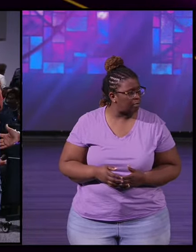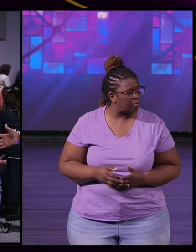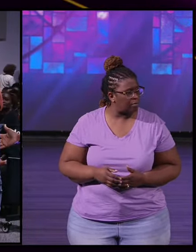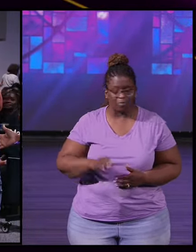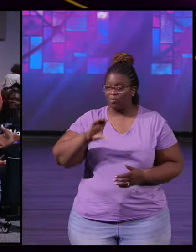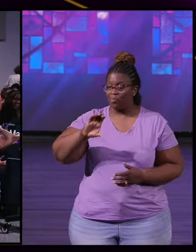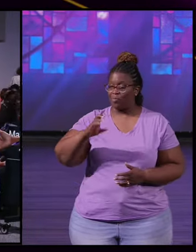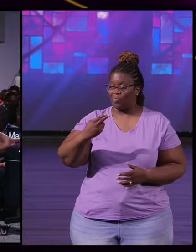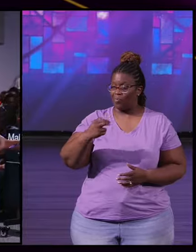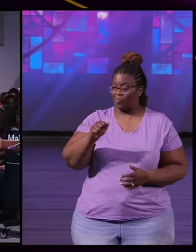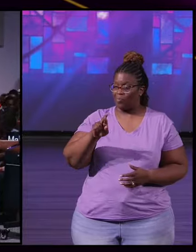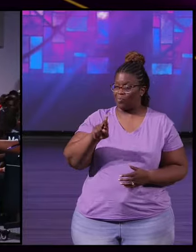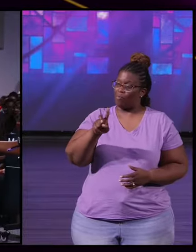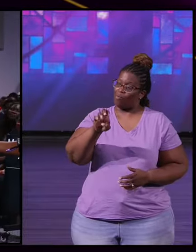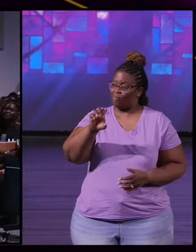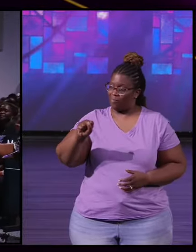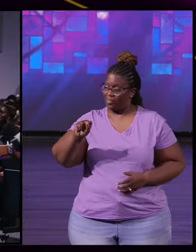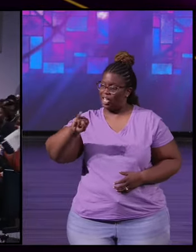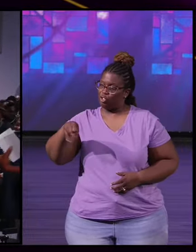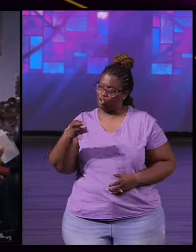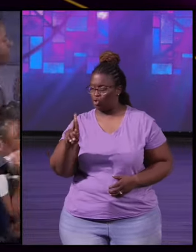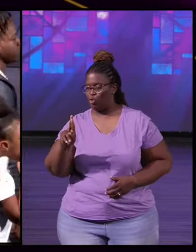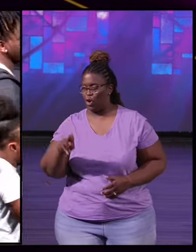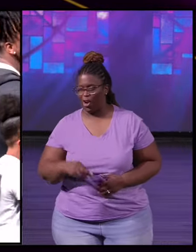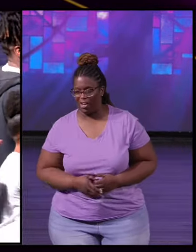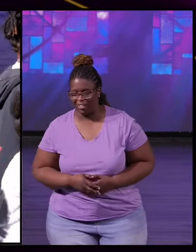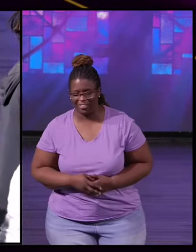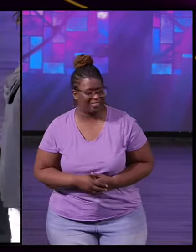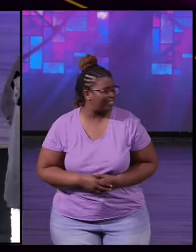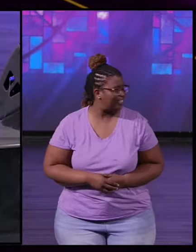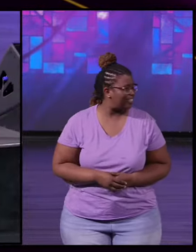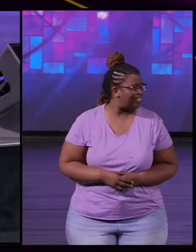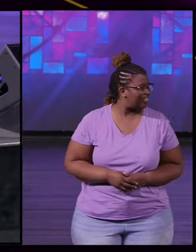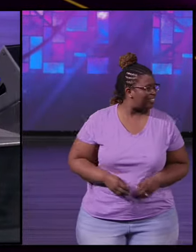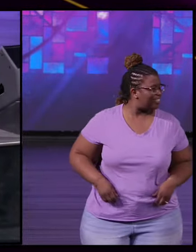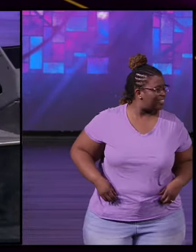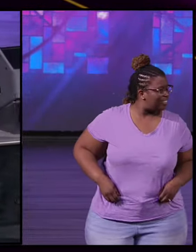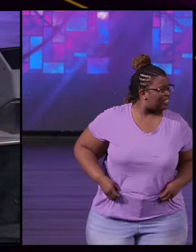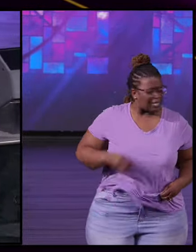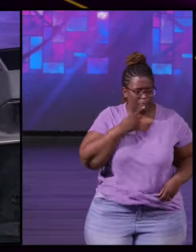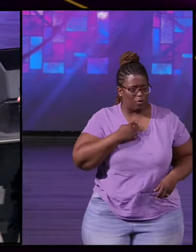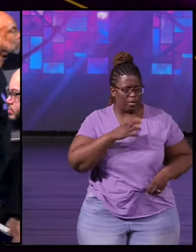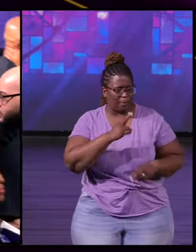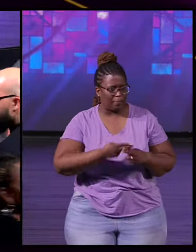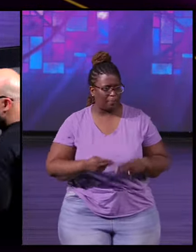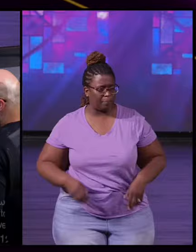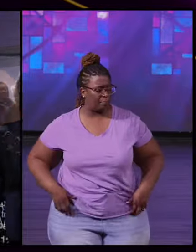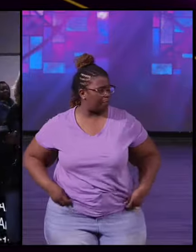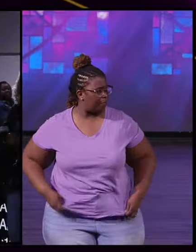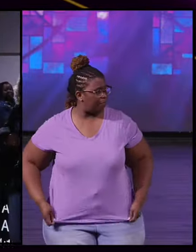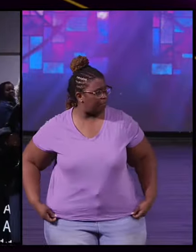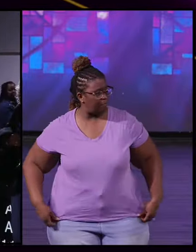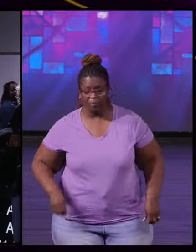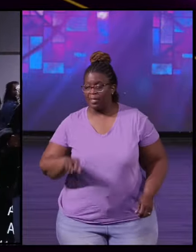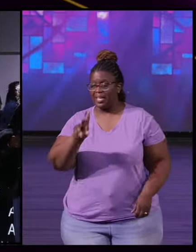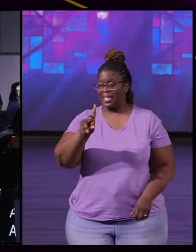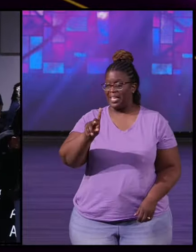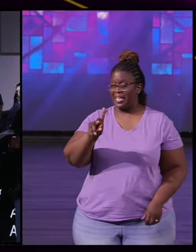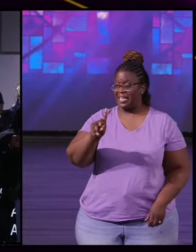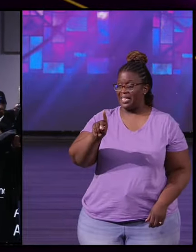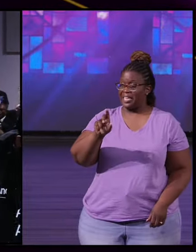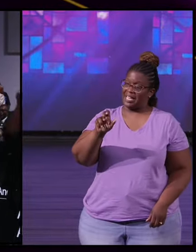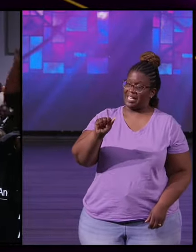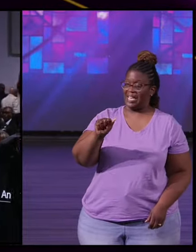Charles Jr. Okay, all right. Good to have you. Come on. You got it? Are you going to go? Hey, tell me your name. Darion. Come on, this is